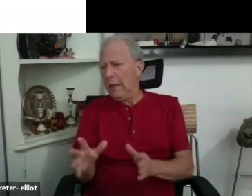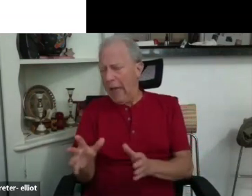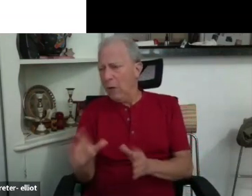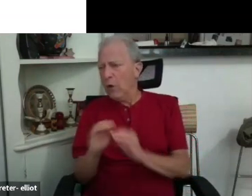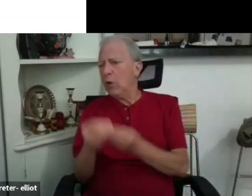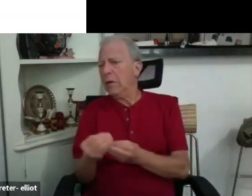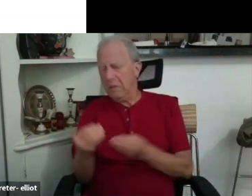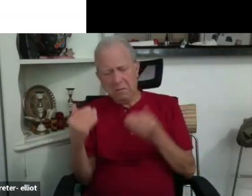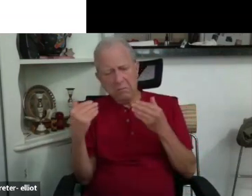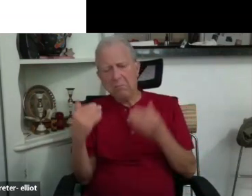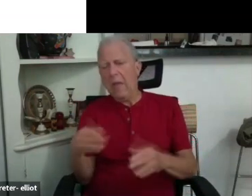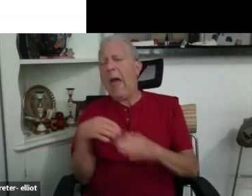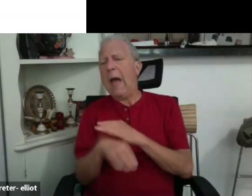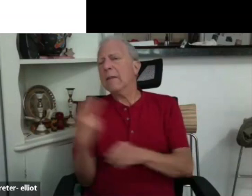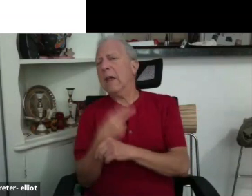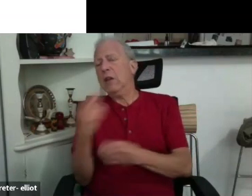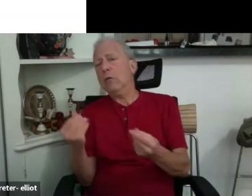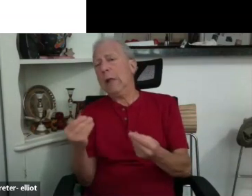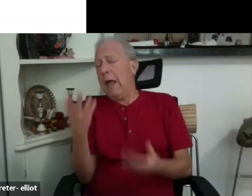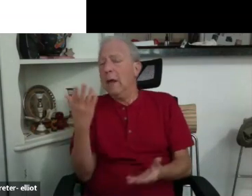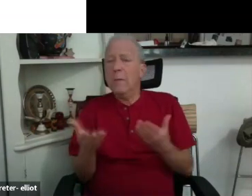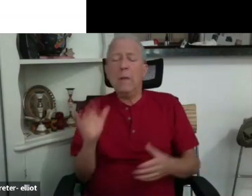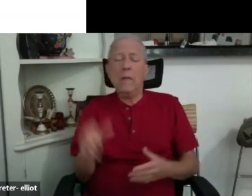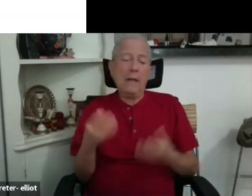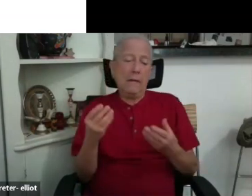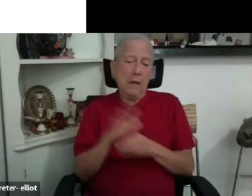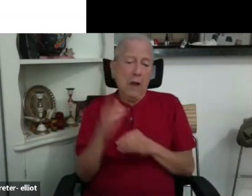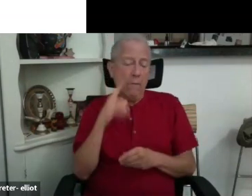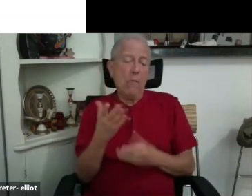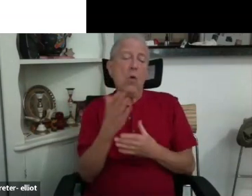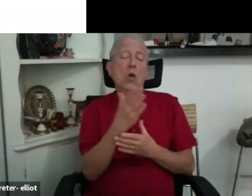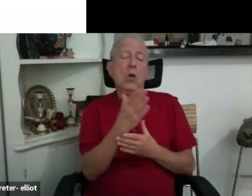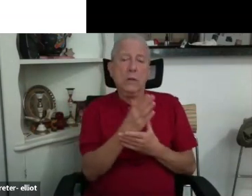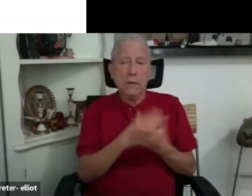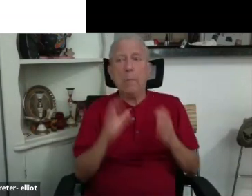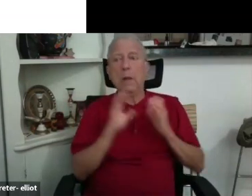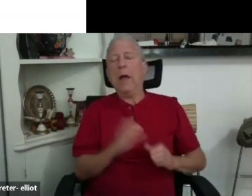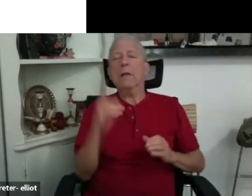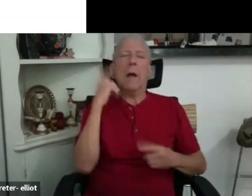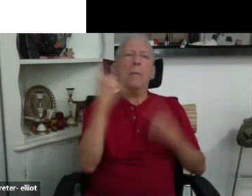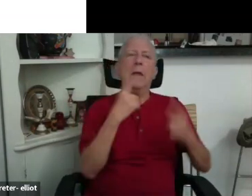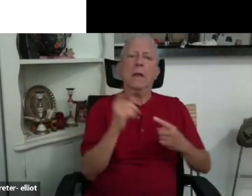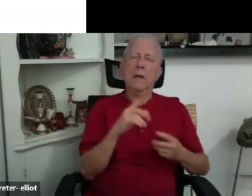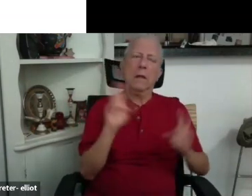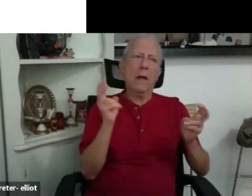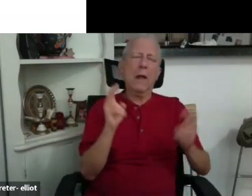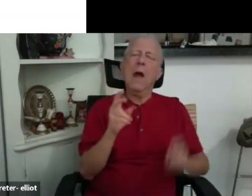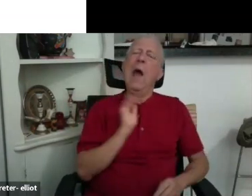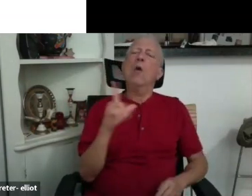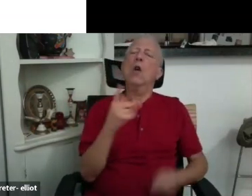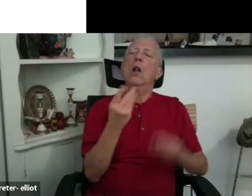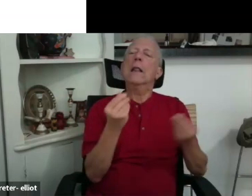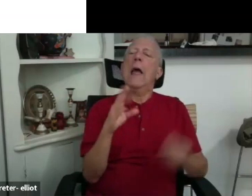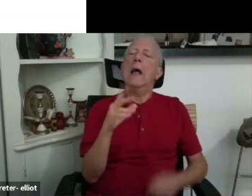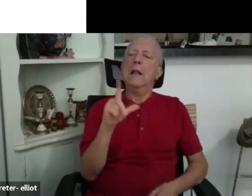use land, which might be enough to allow some clients, and I'm thinking like our land back clients, some peace of